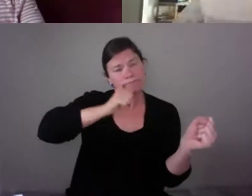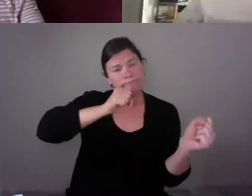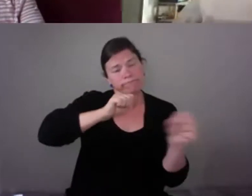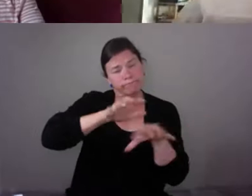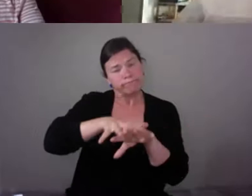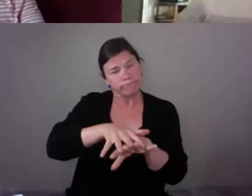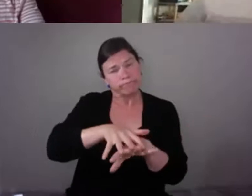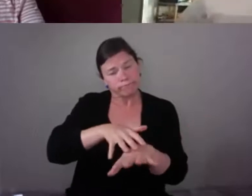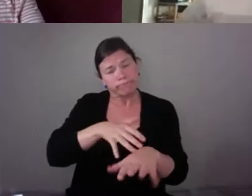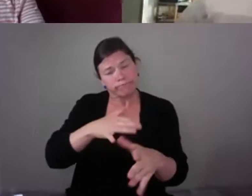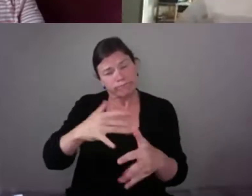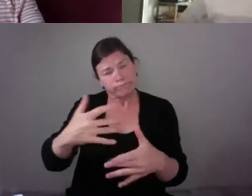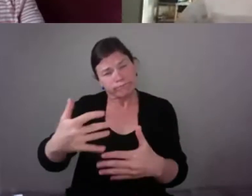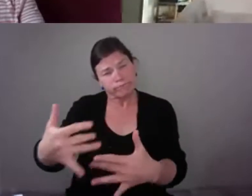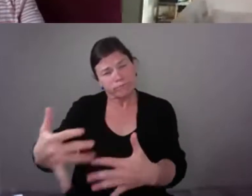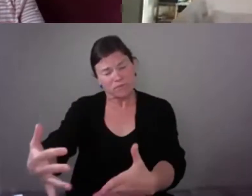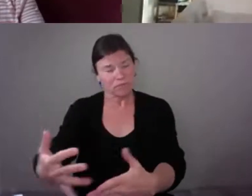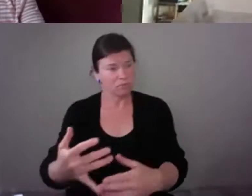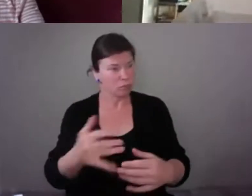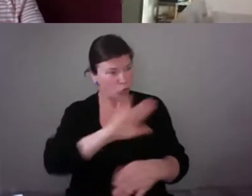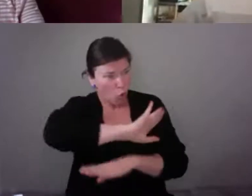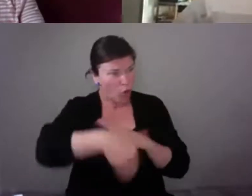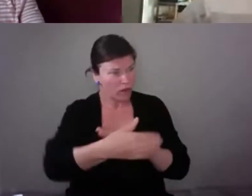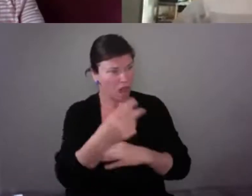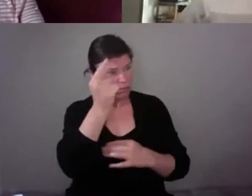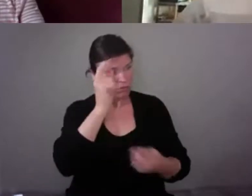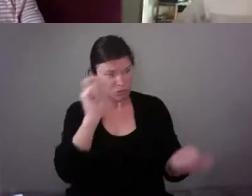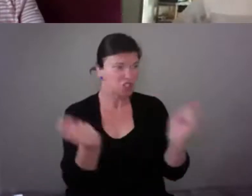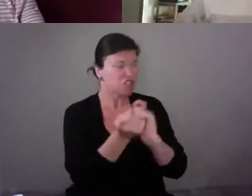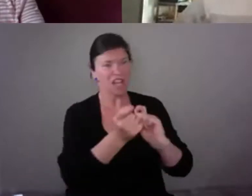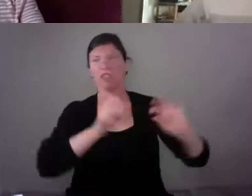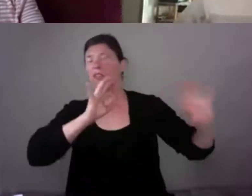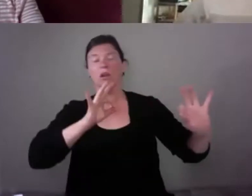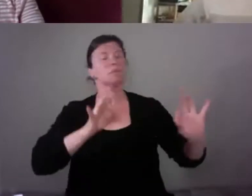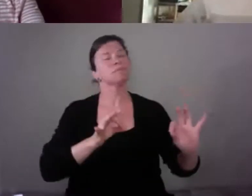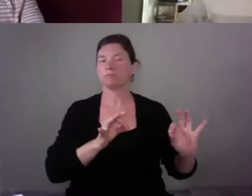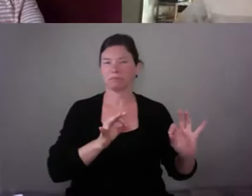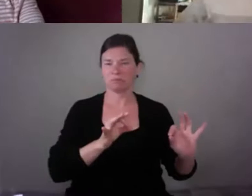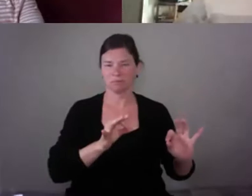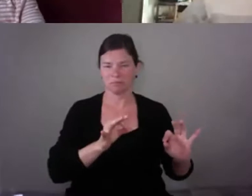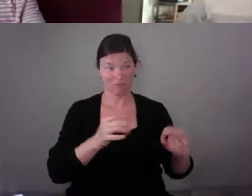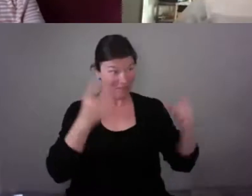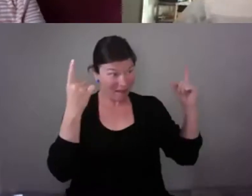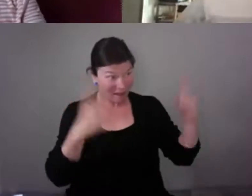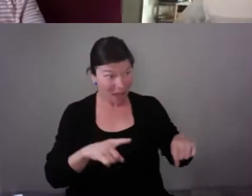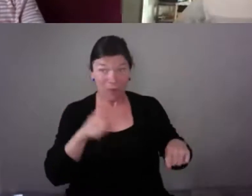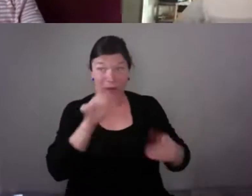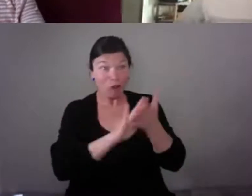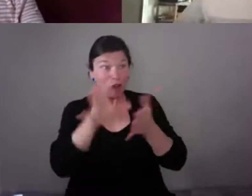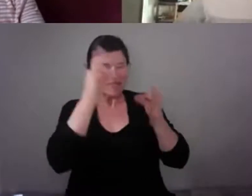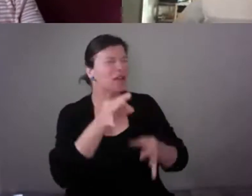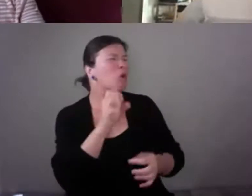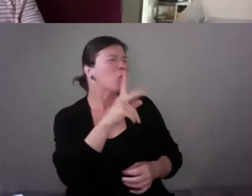things overnight. They didn't You What? didn't wake up one day and they said, "Okay, you can go to college now." They had to take Yeah.